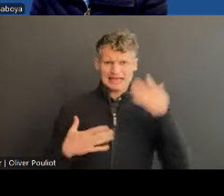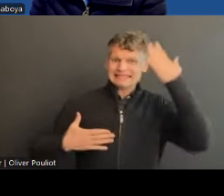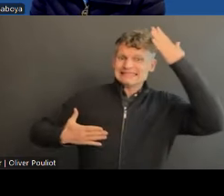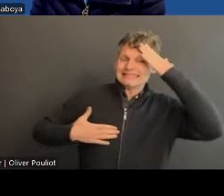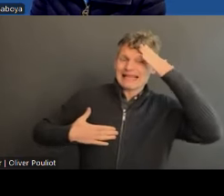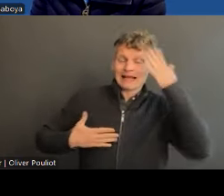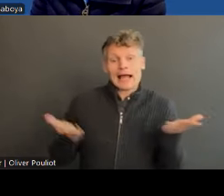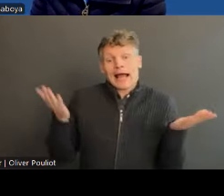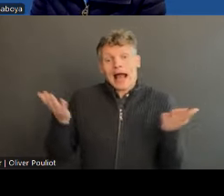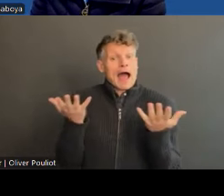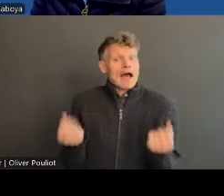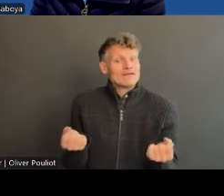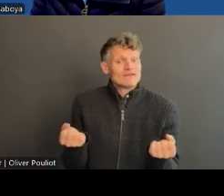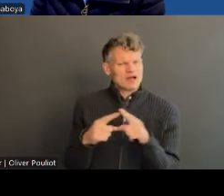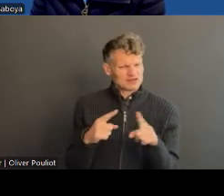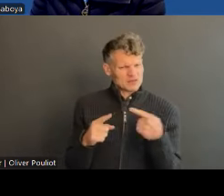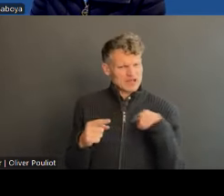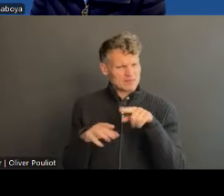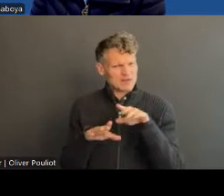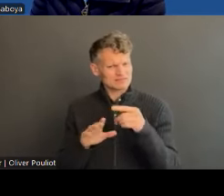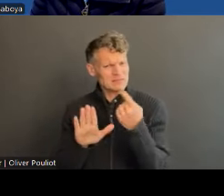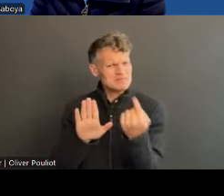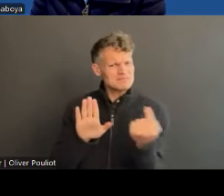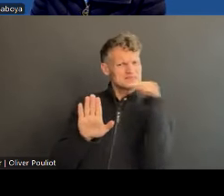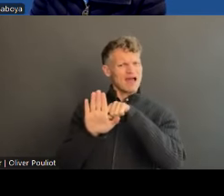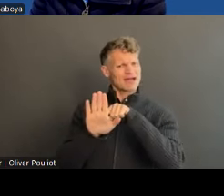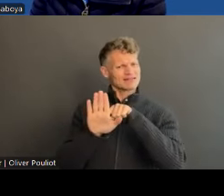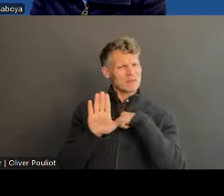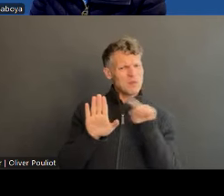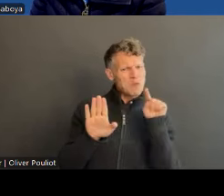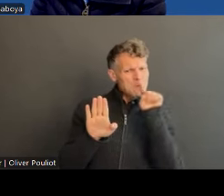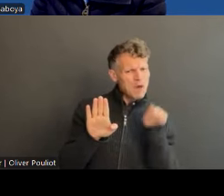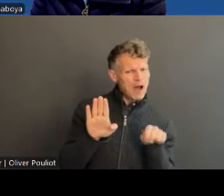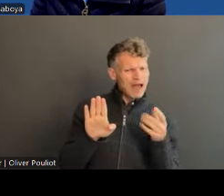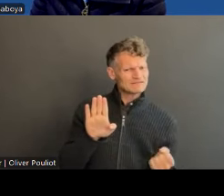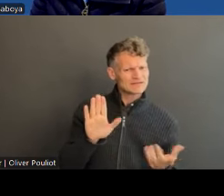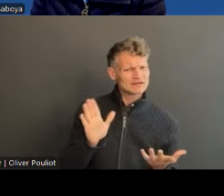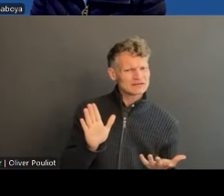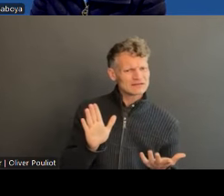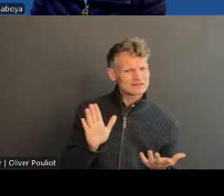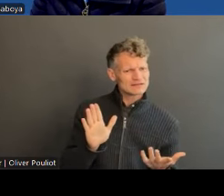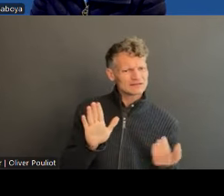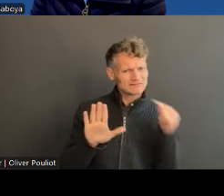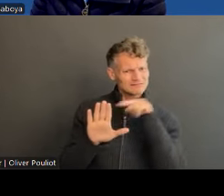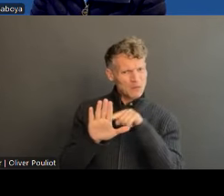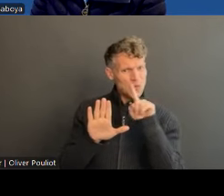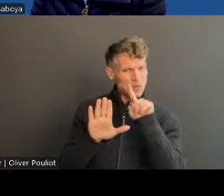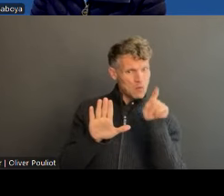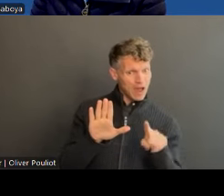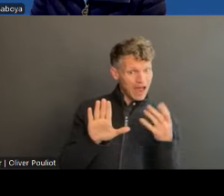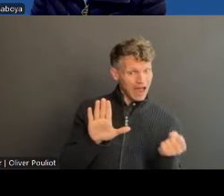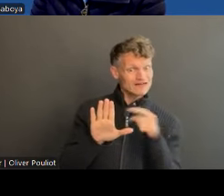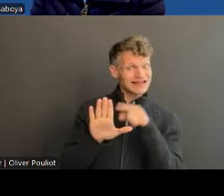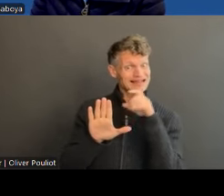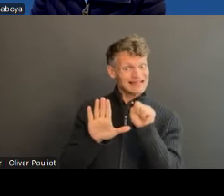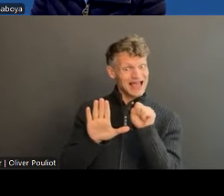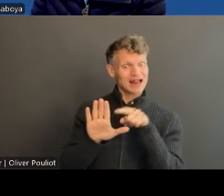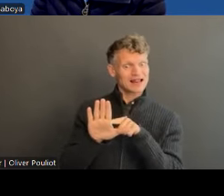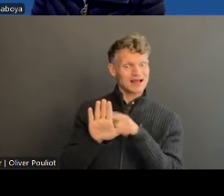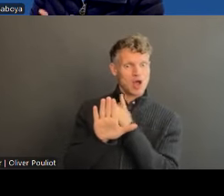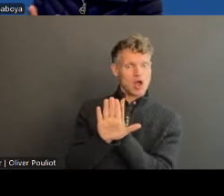medical interventions, but really to achieve long-lasting impacts in those communities with